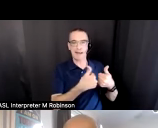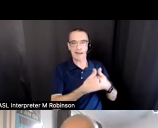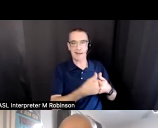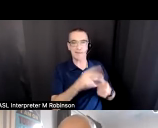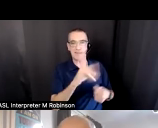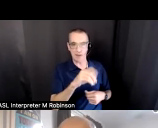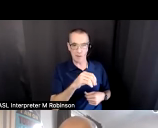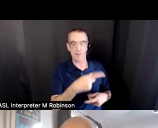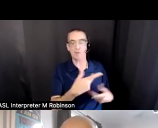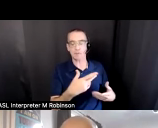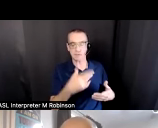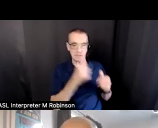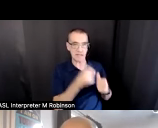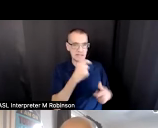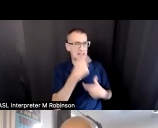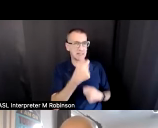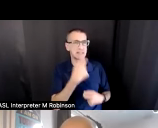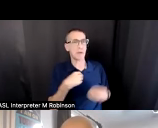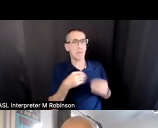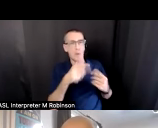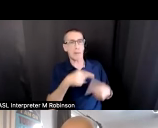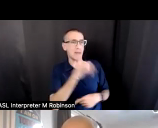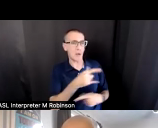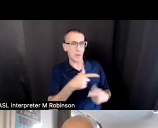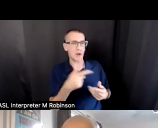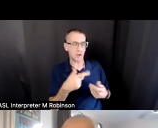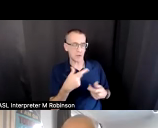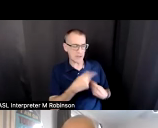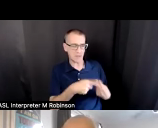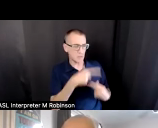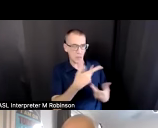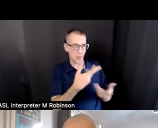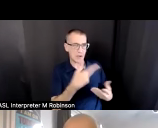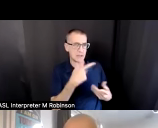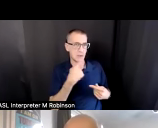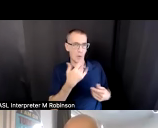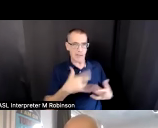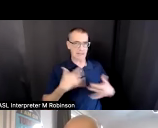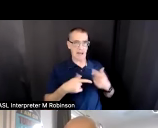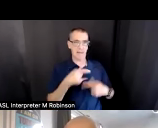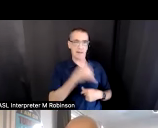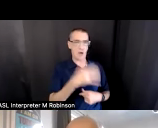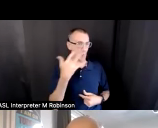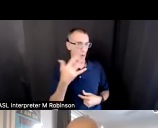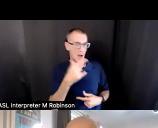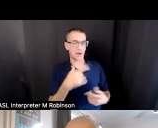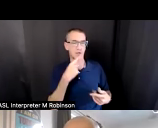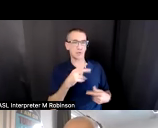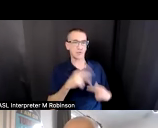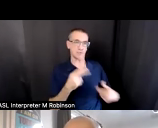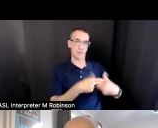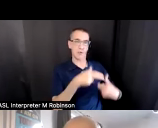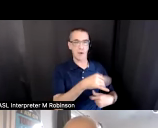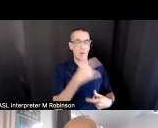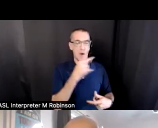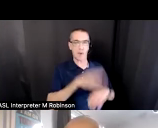and it's like, that's interesting. Like, tell me more about that. What does that bring to you? Like, why does that excite you? Why are you so excited to jump on that? Why can you be